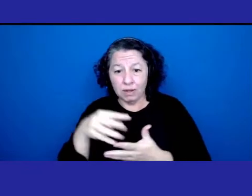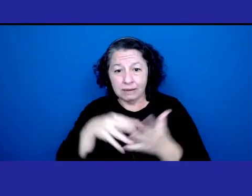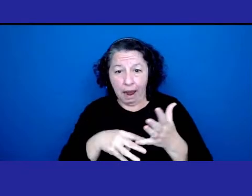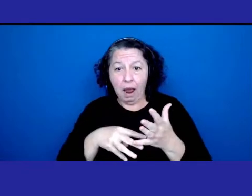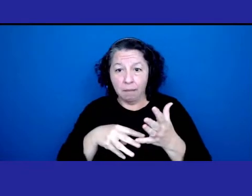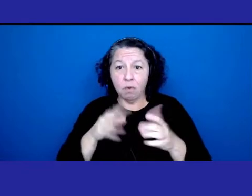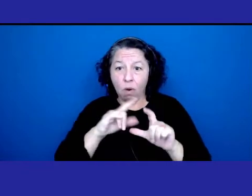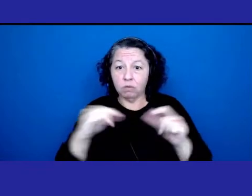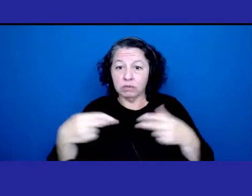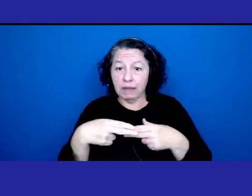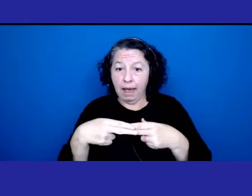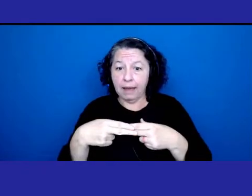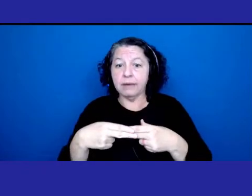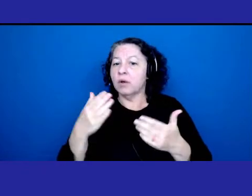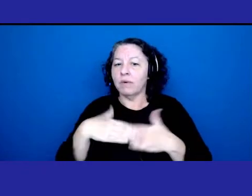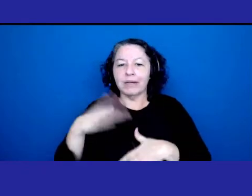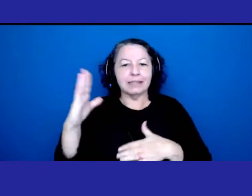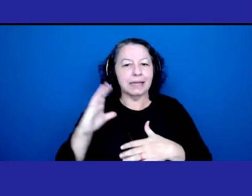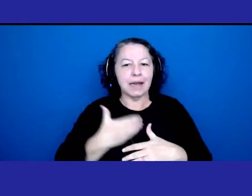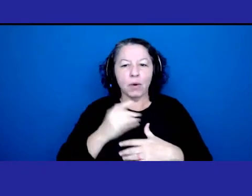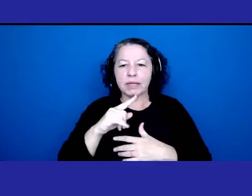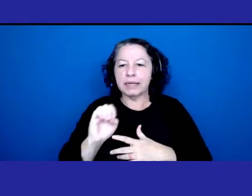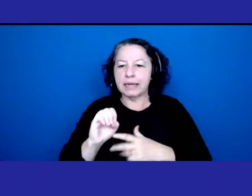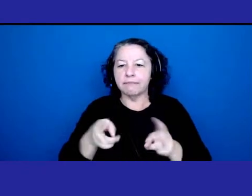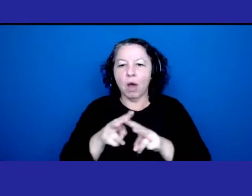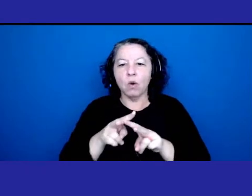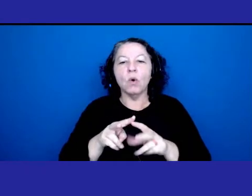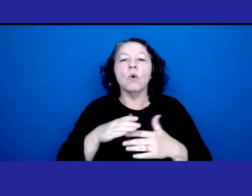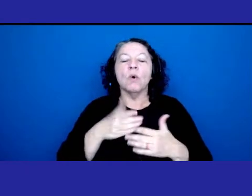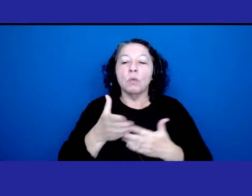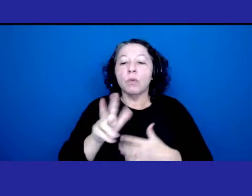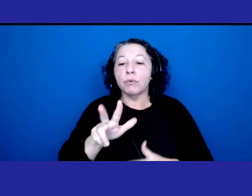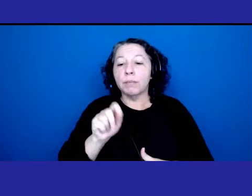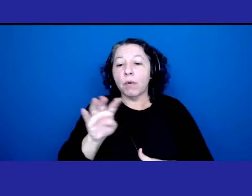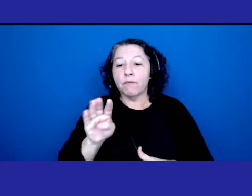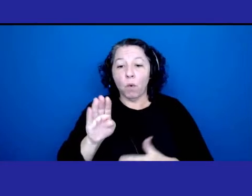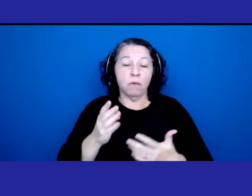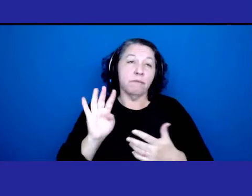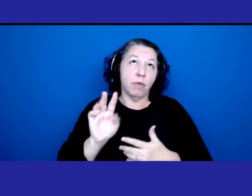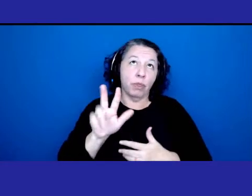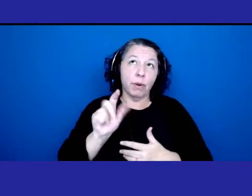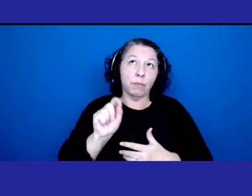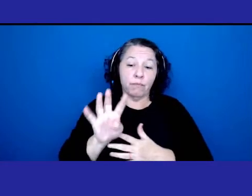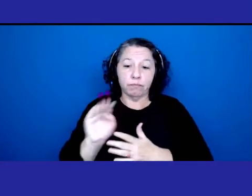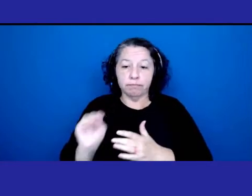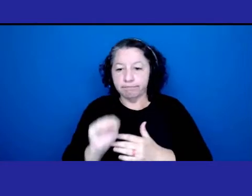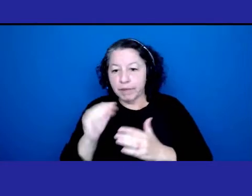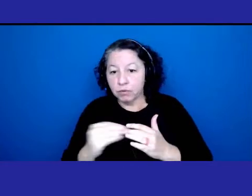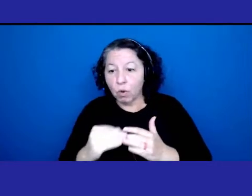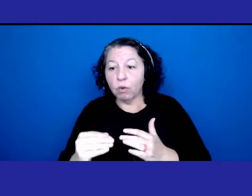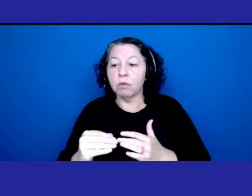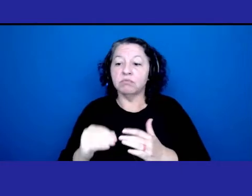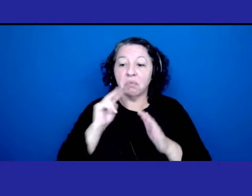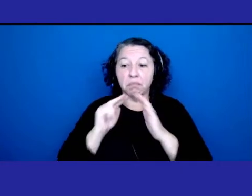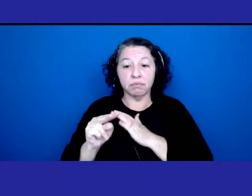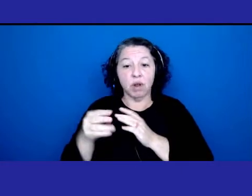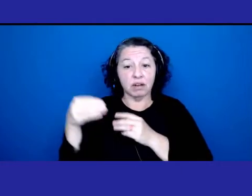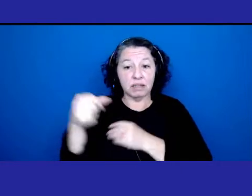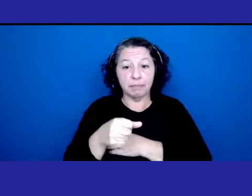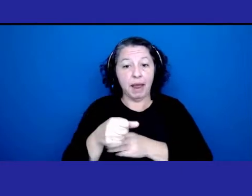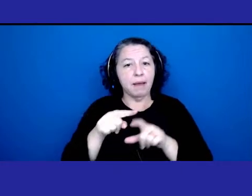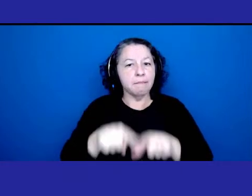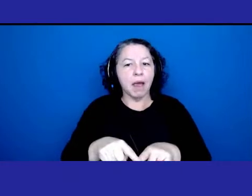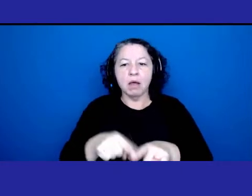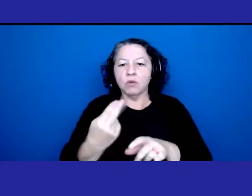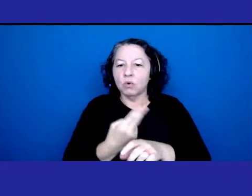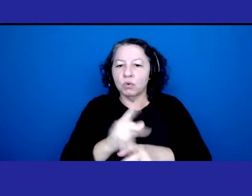our NCE value by 3.4 million. The projected spend based on utilization alone for the